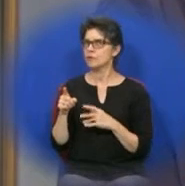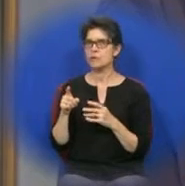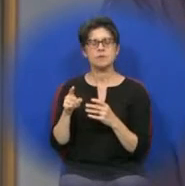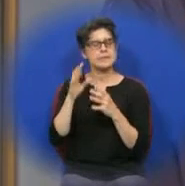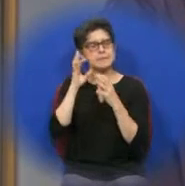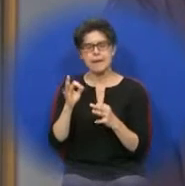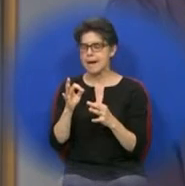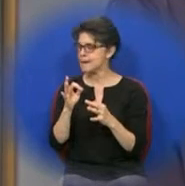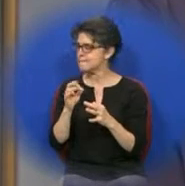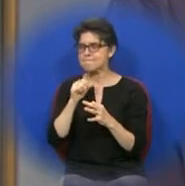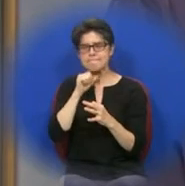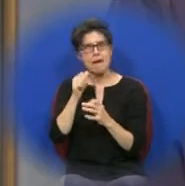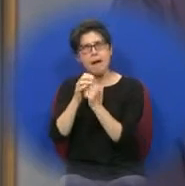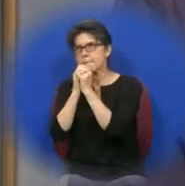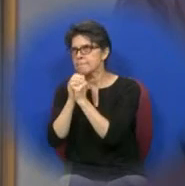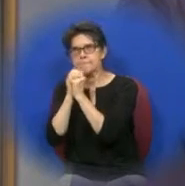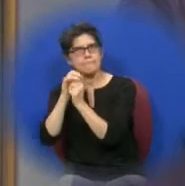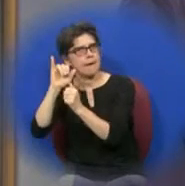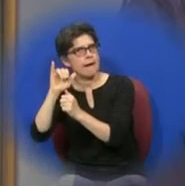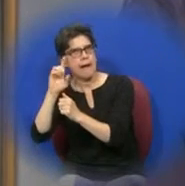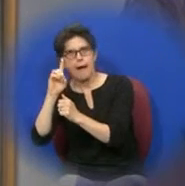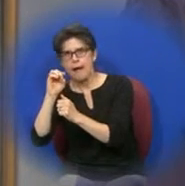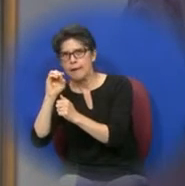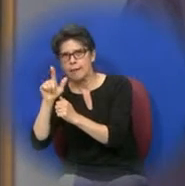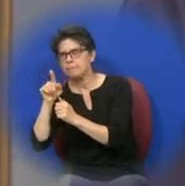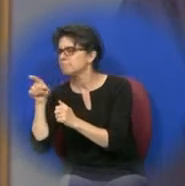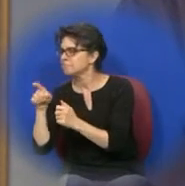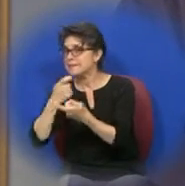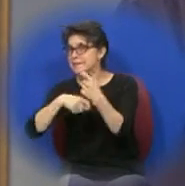idols to serve the living and true God,